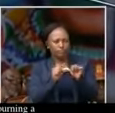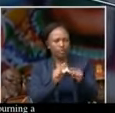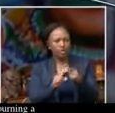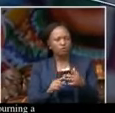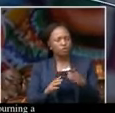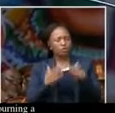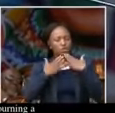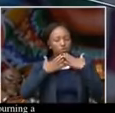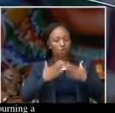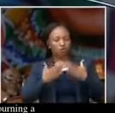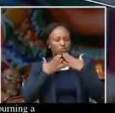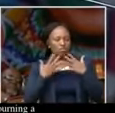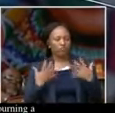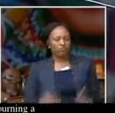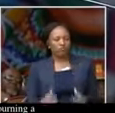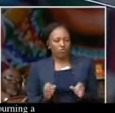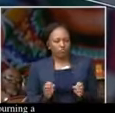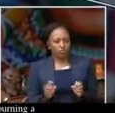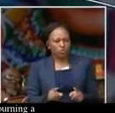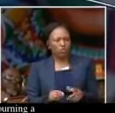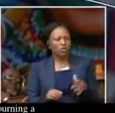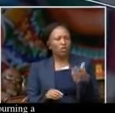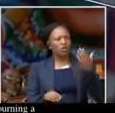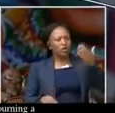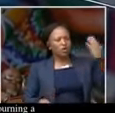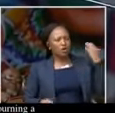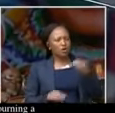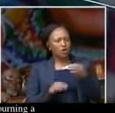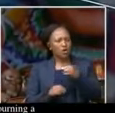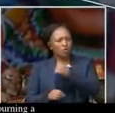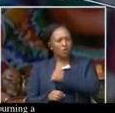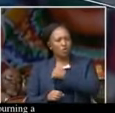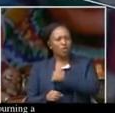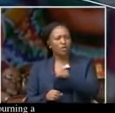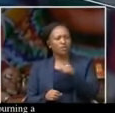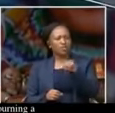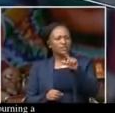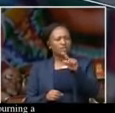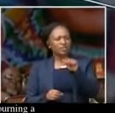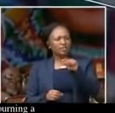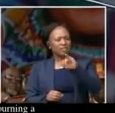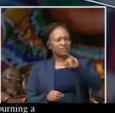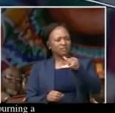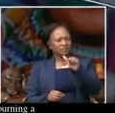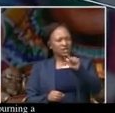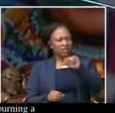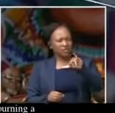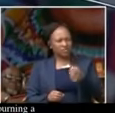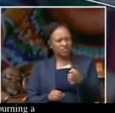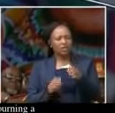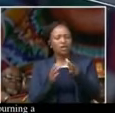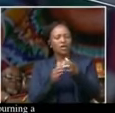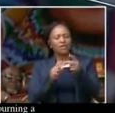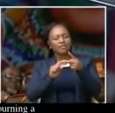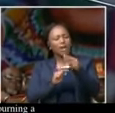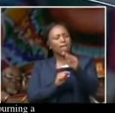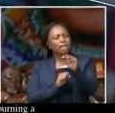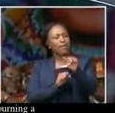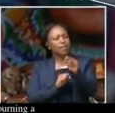selfless fighters, Comrade Cyril Janches, Dr. Abby Nkomo and Mankomo,